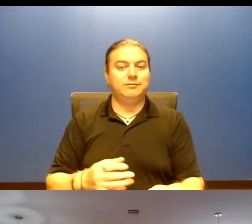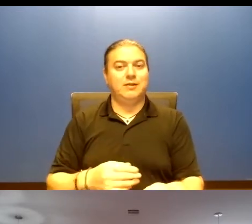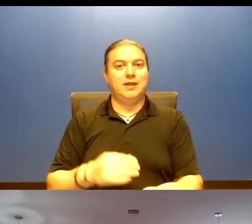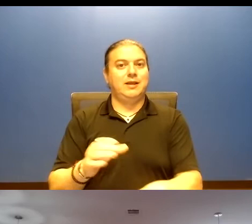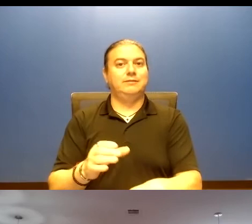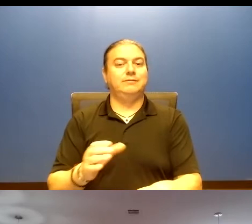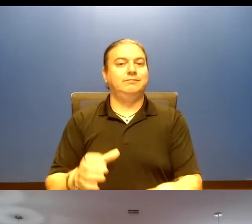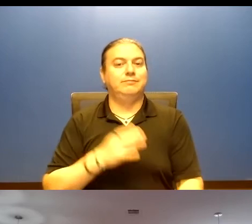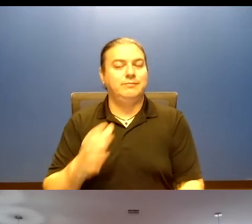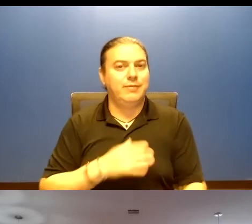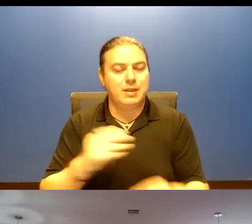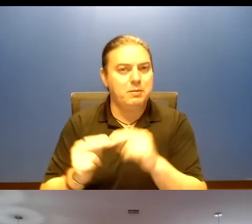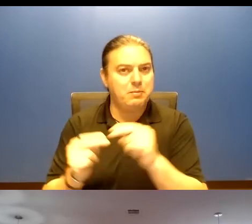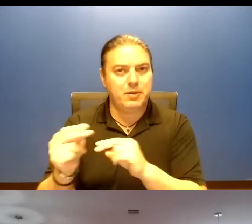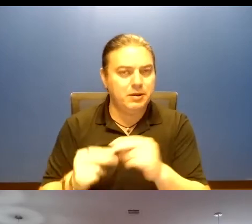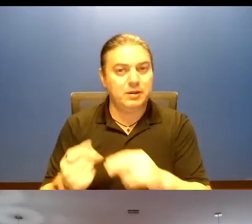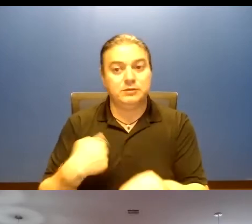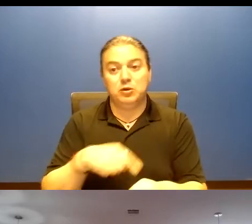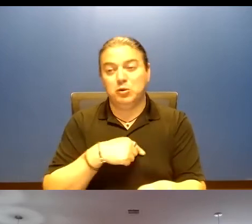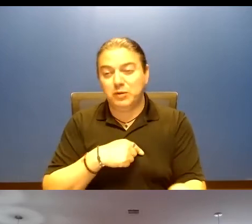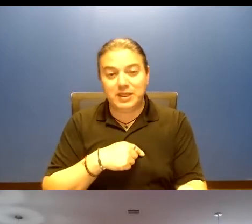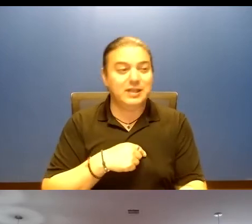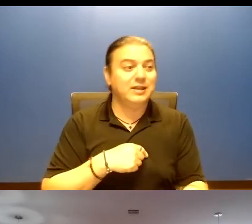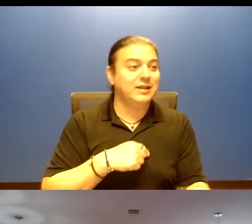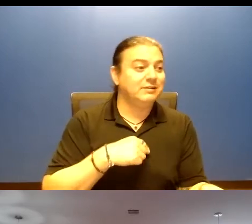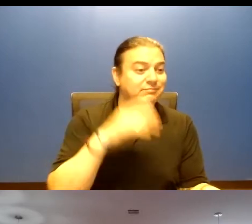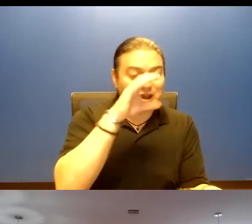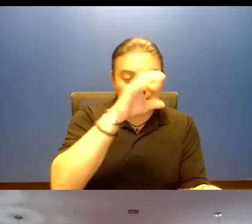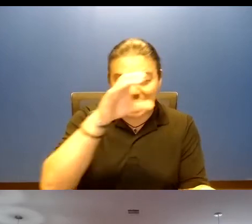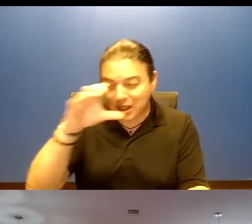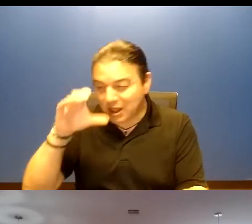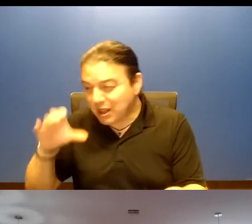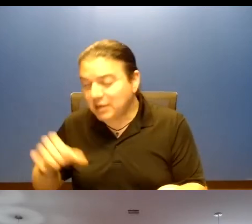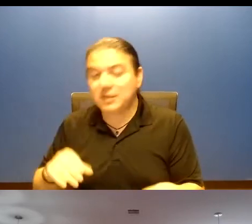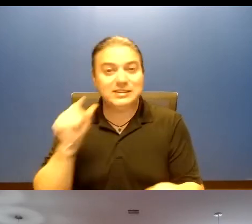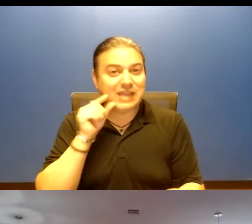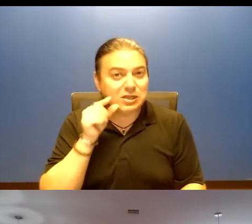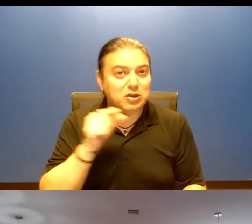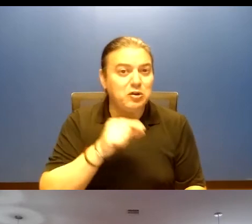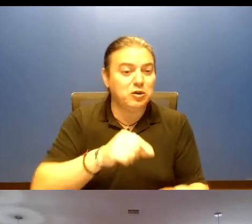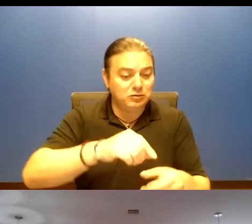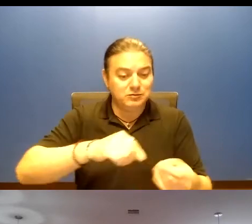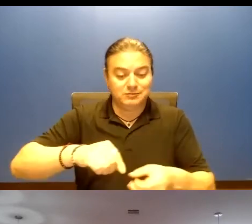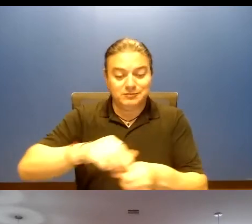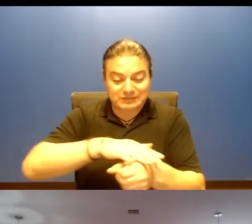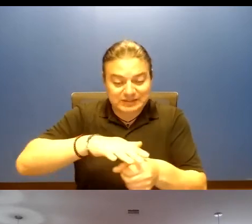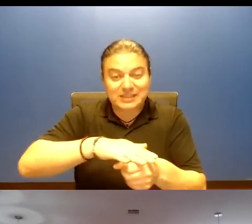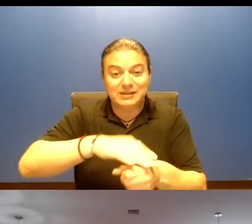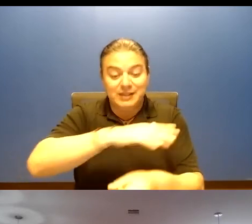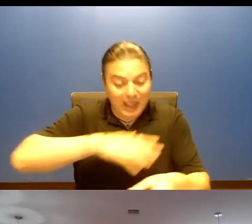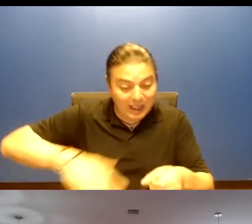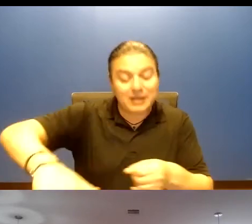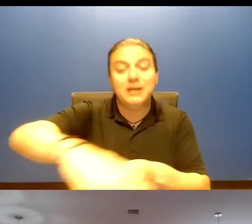the gamut all across San Antonio, including the outer limits, surrounding counties, surrounding cities, to figure